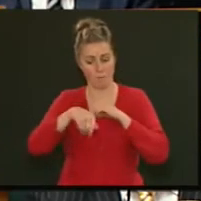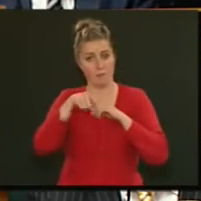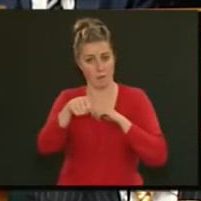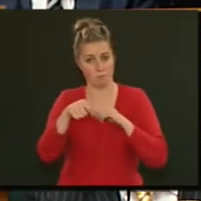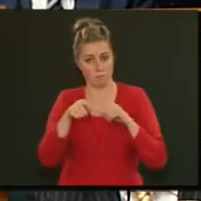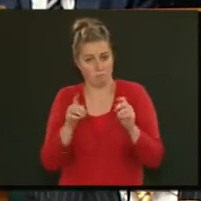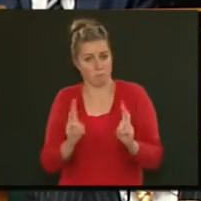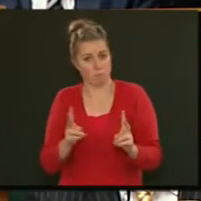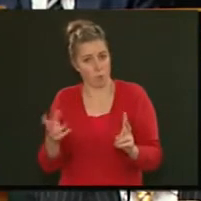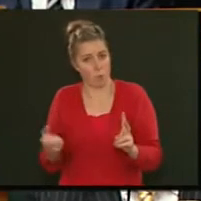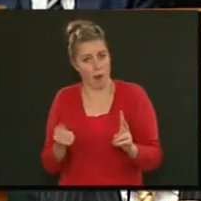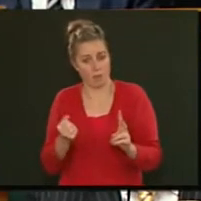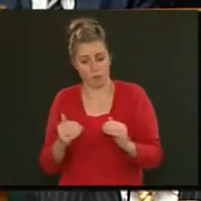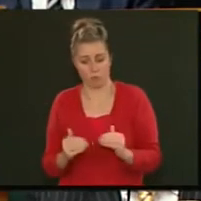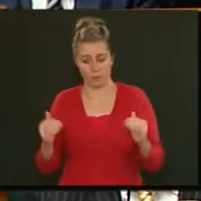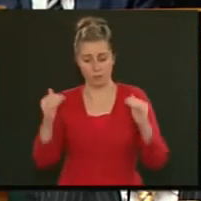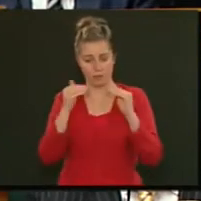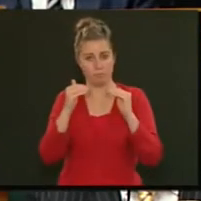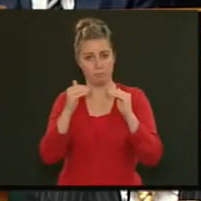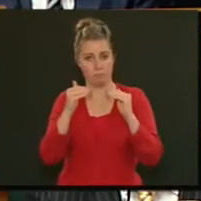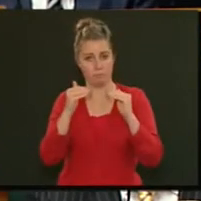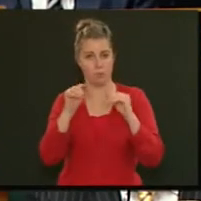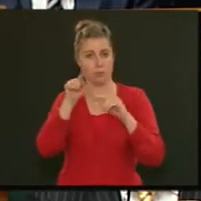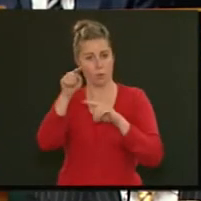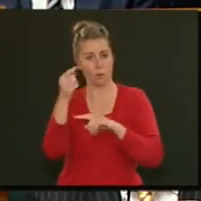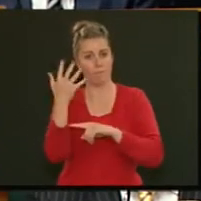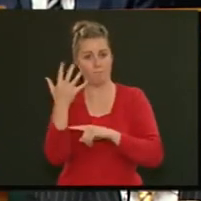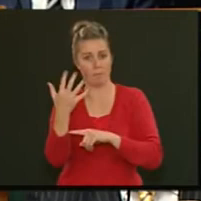from $49,500 to